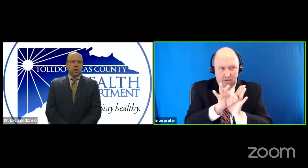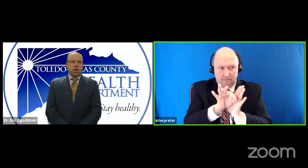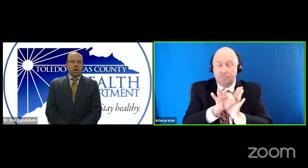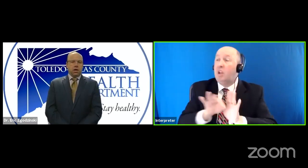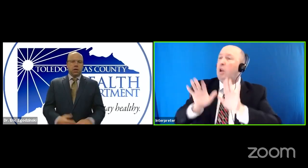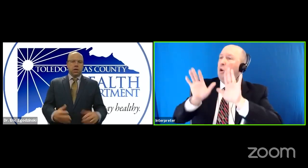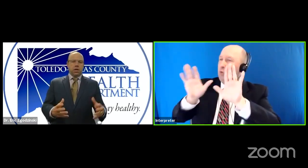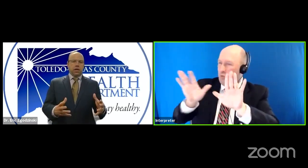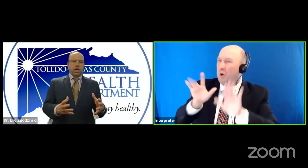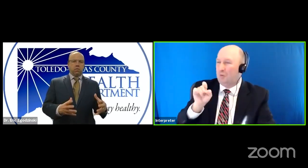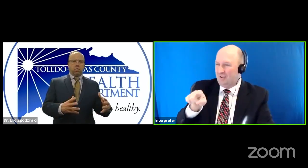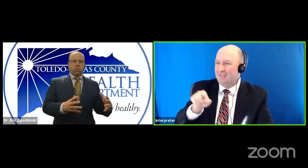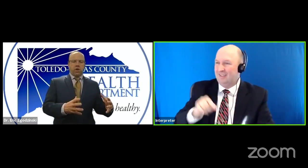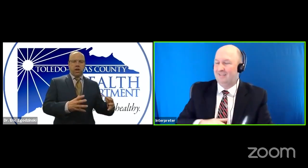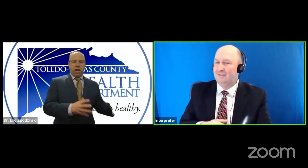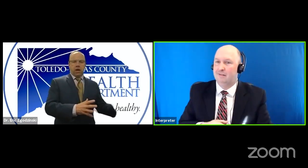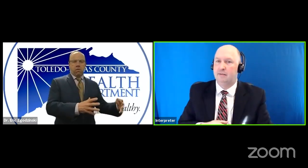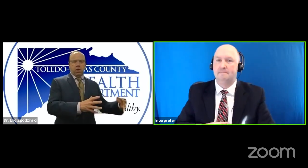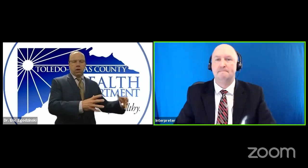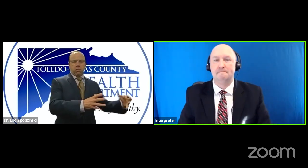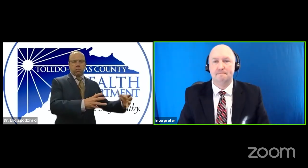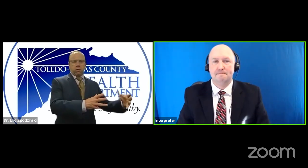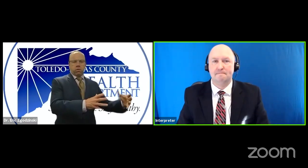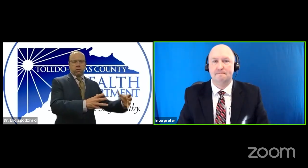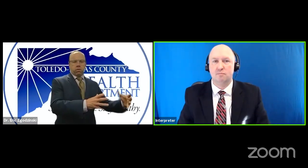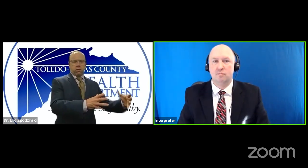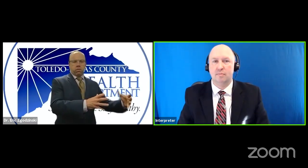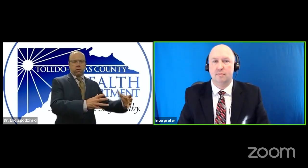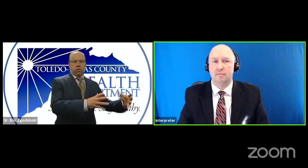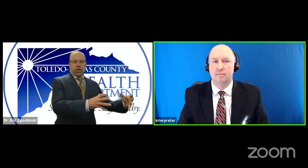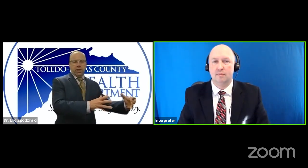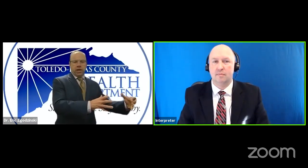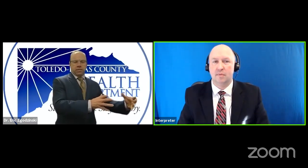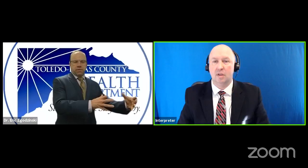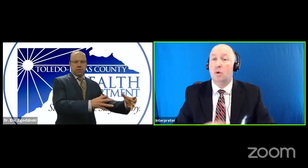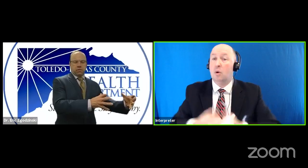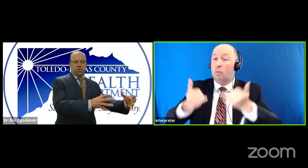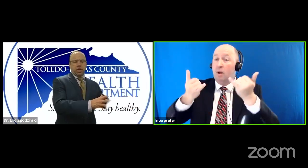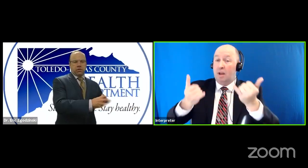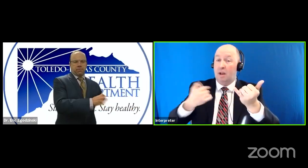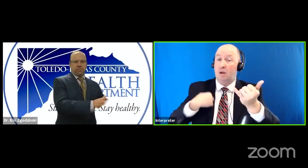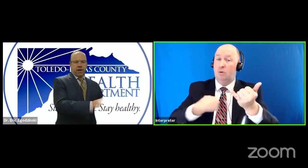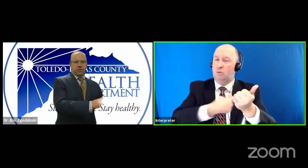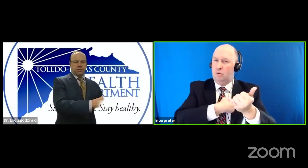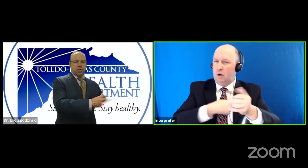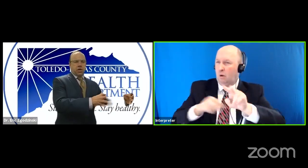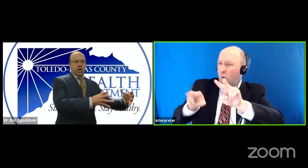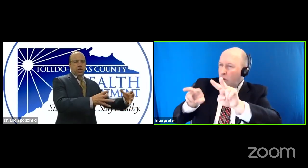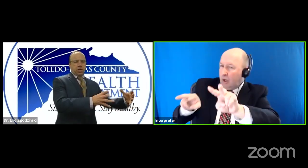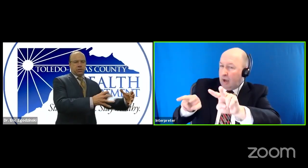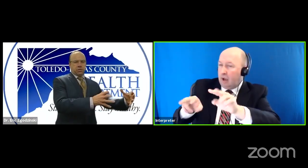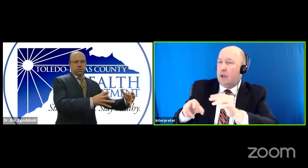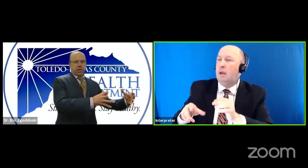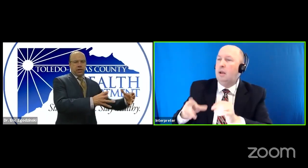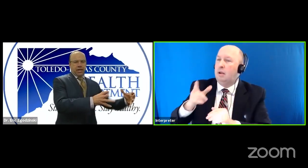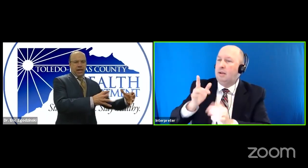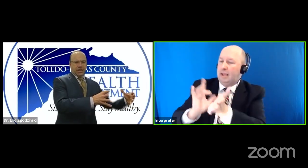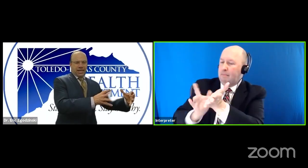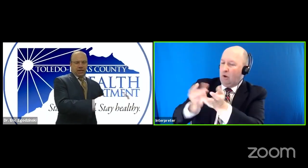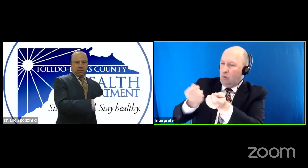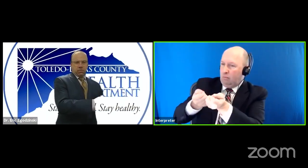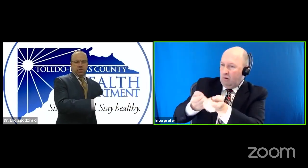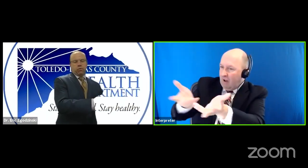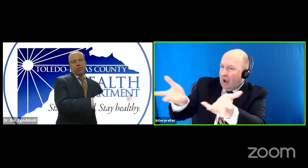question. Again, right now we're looking at those providers to